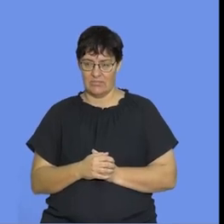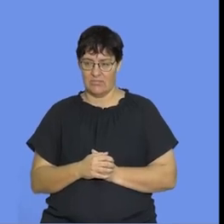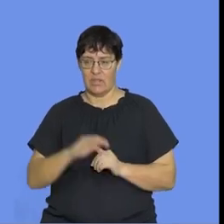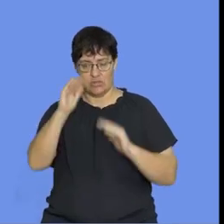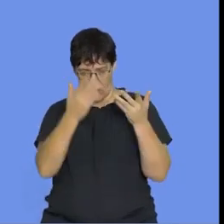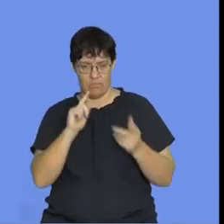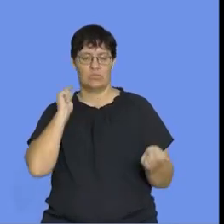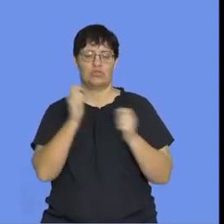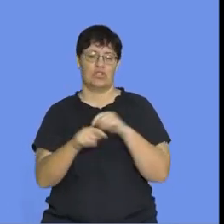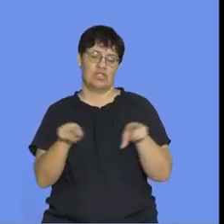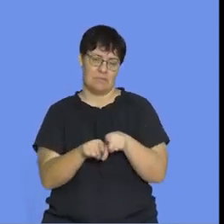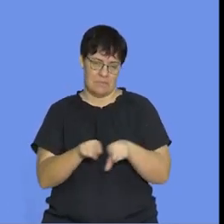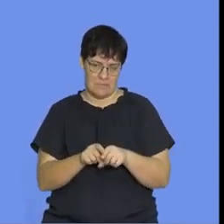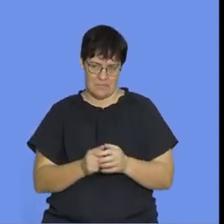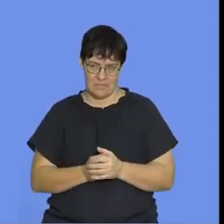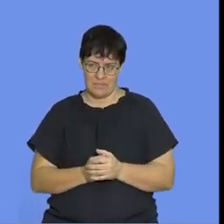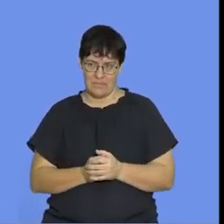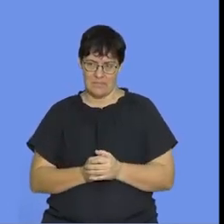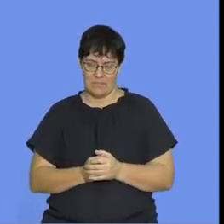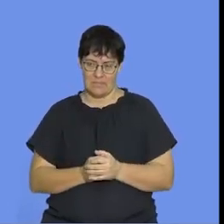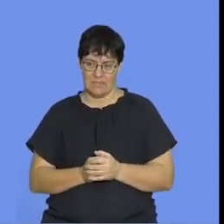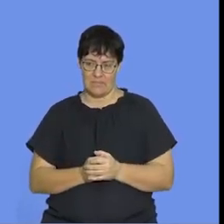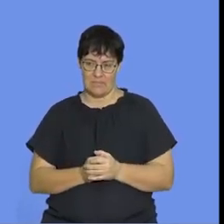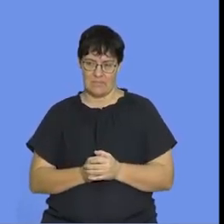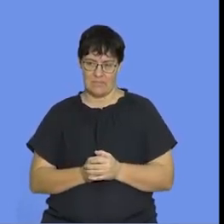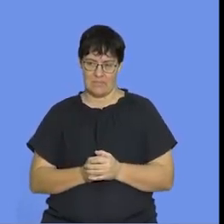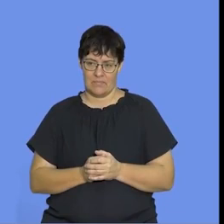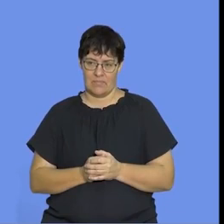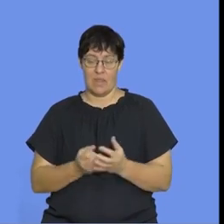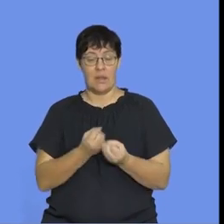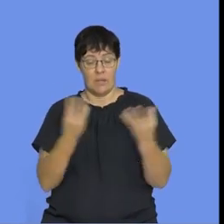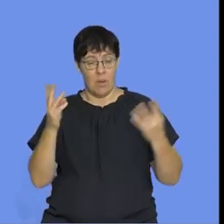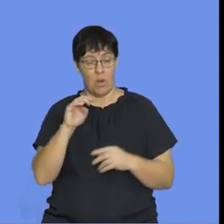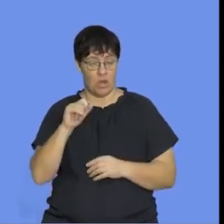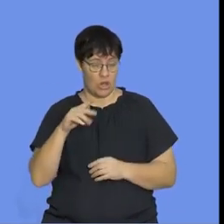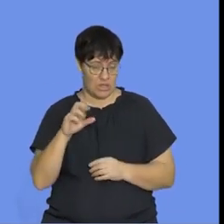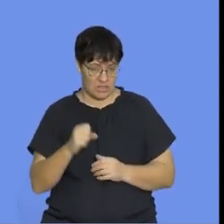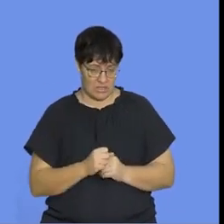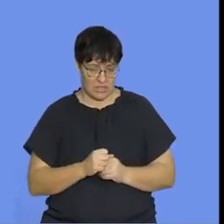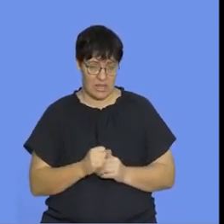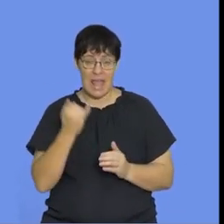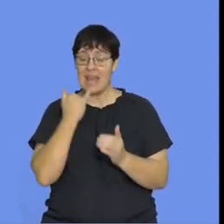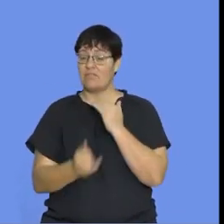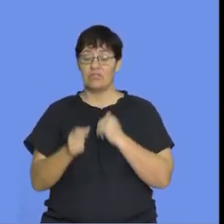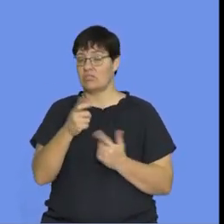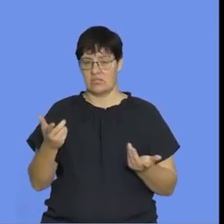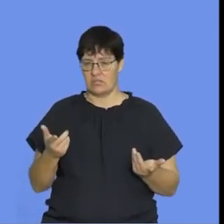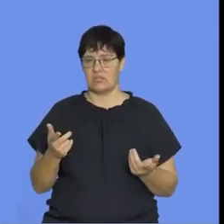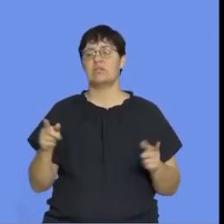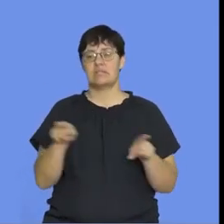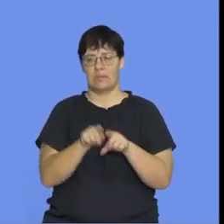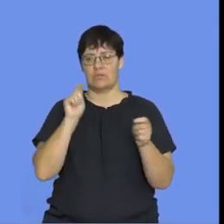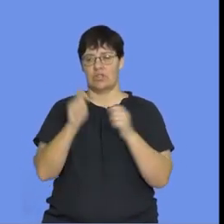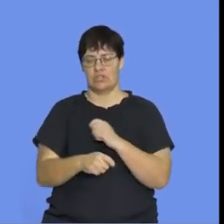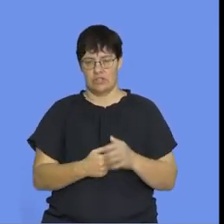change in a chemical reaction. But the number of molecules, not the individual atoms, will also change, right?